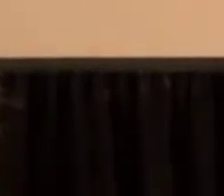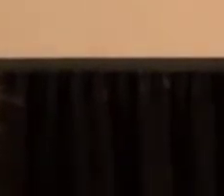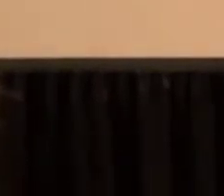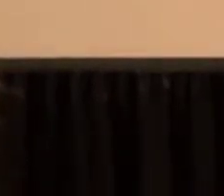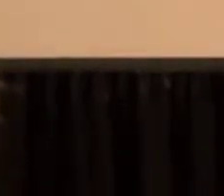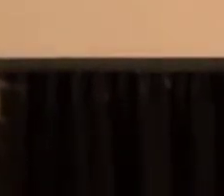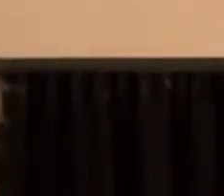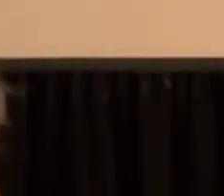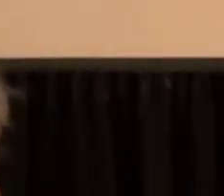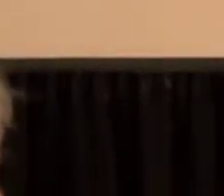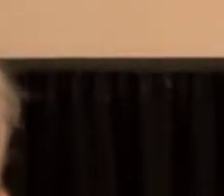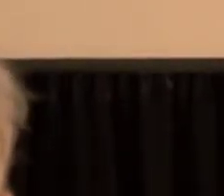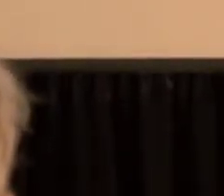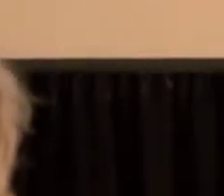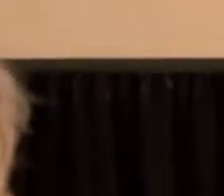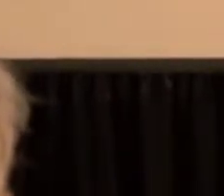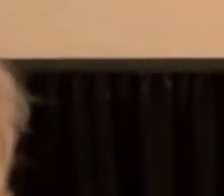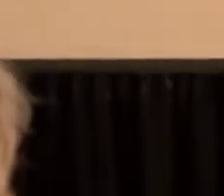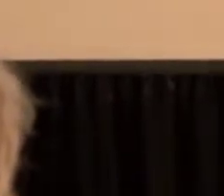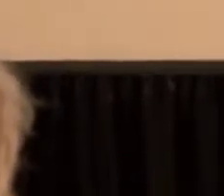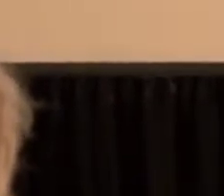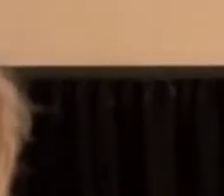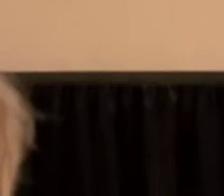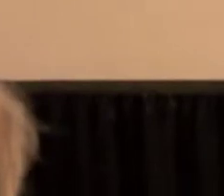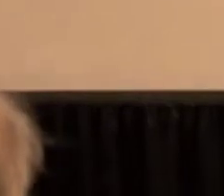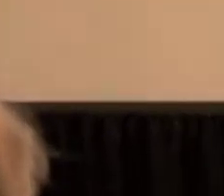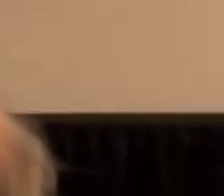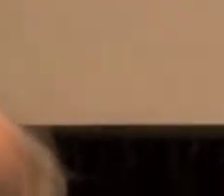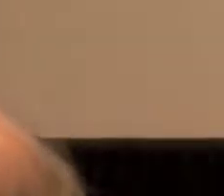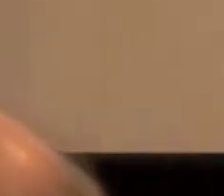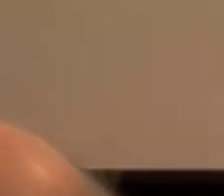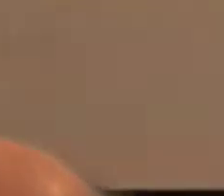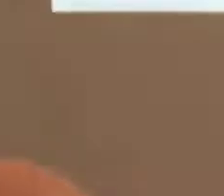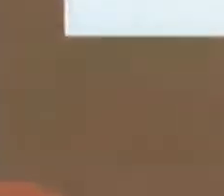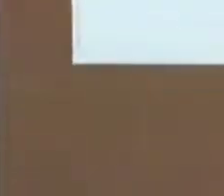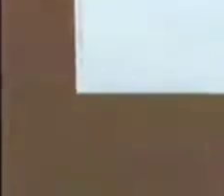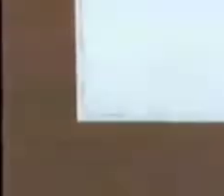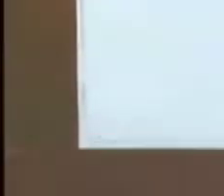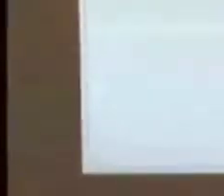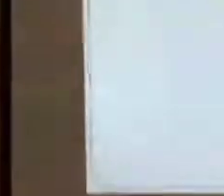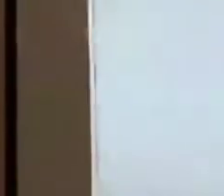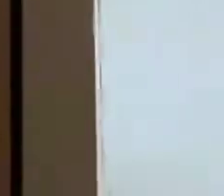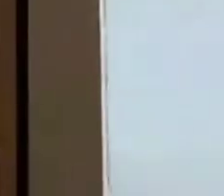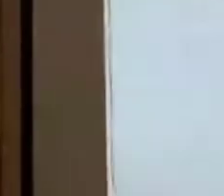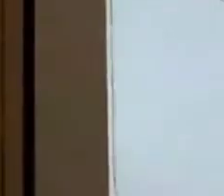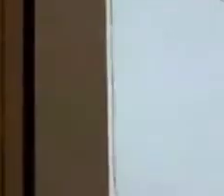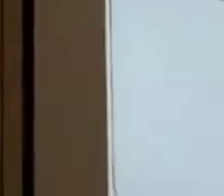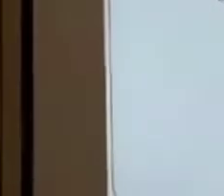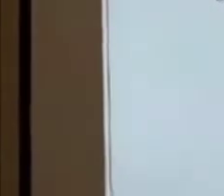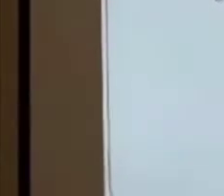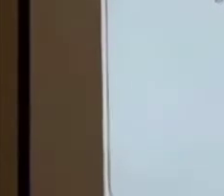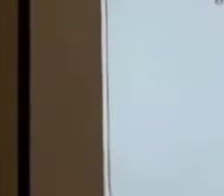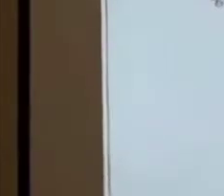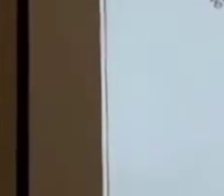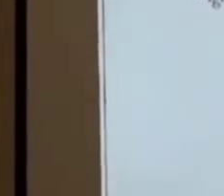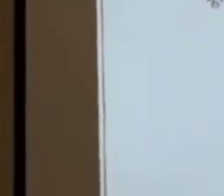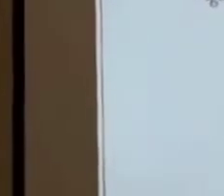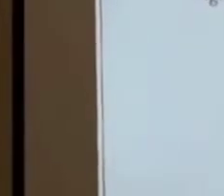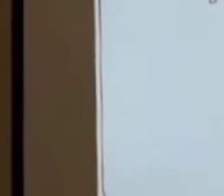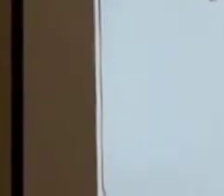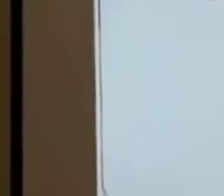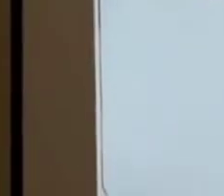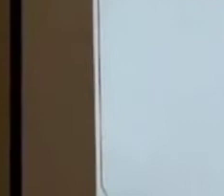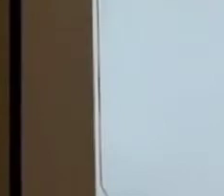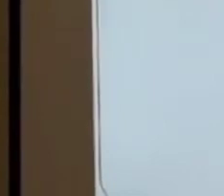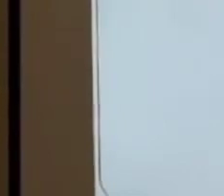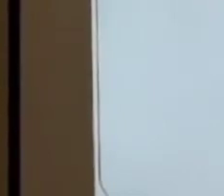And so here's some possible interventions. So you could tell Zoe that maybe I'm not available, I'm helping this person